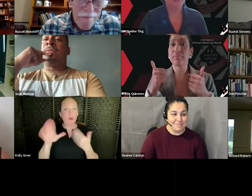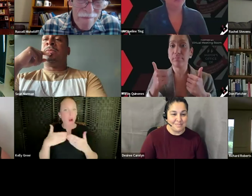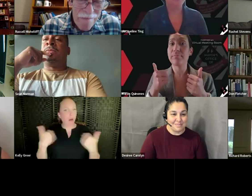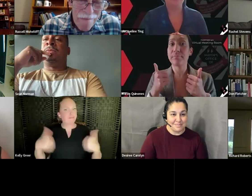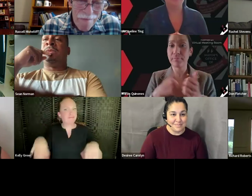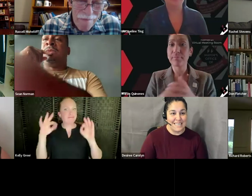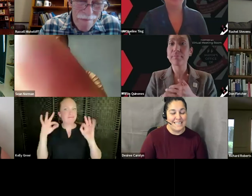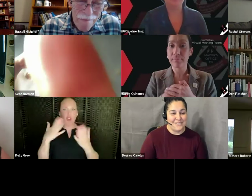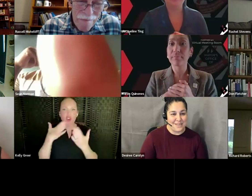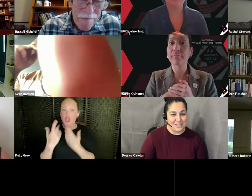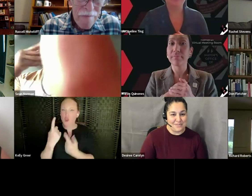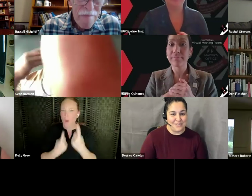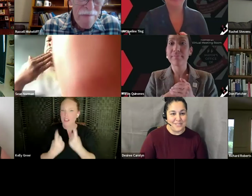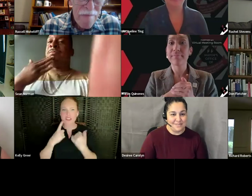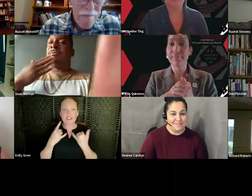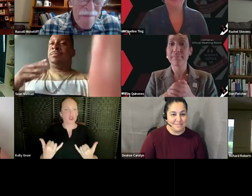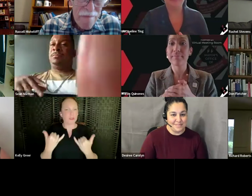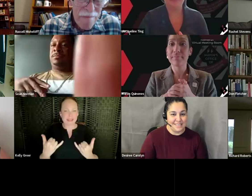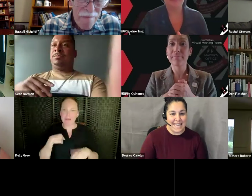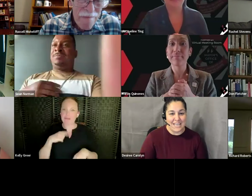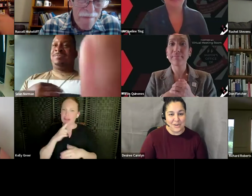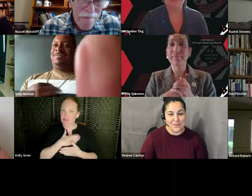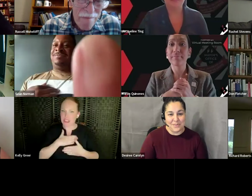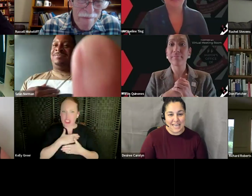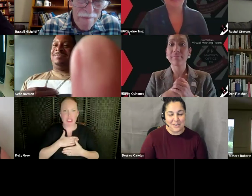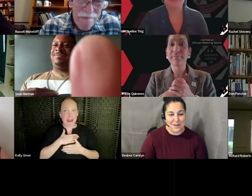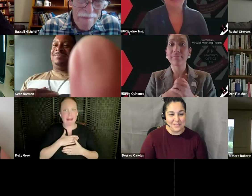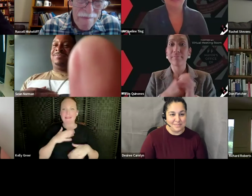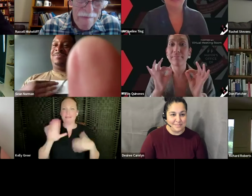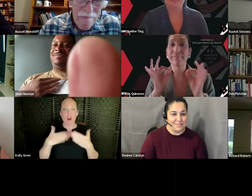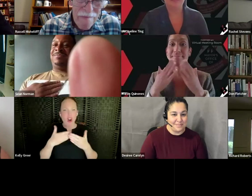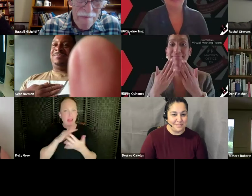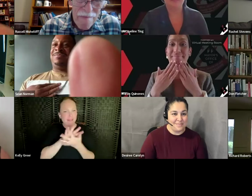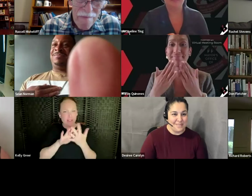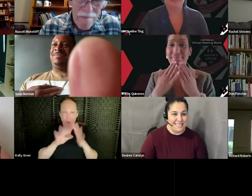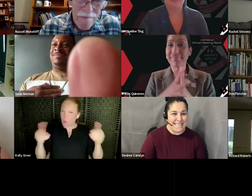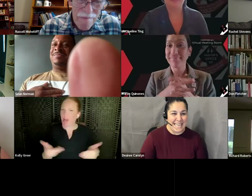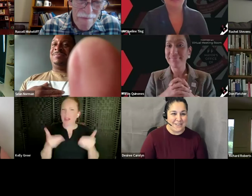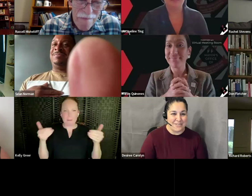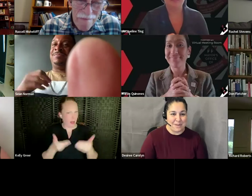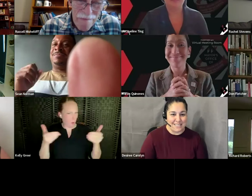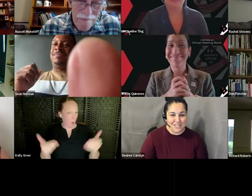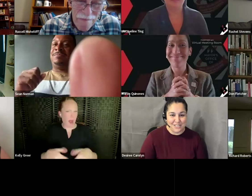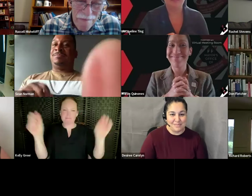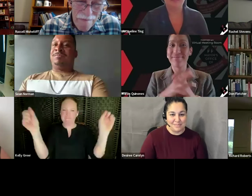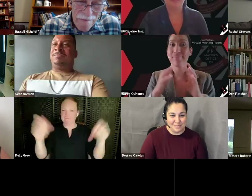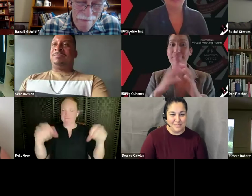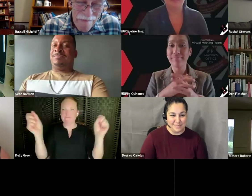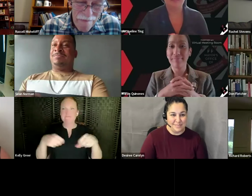I am really appreciative. Wonderful. Of those. Thank you all. You're welcome. Thank you so